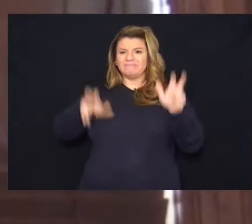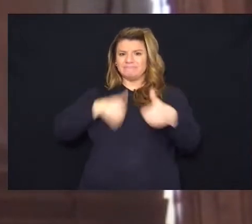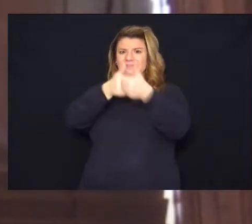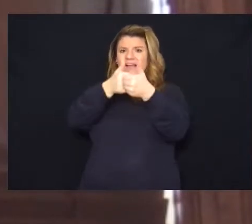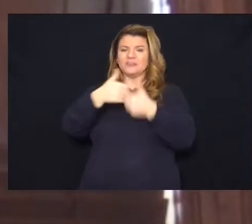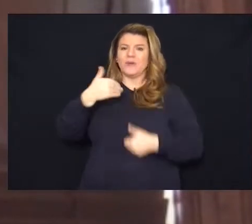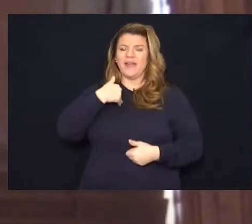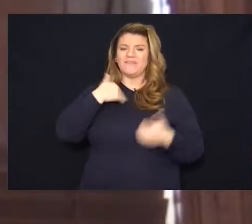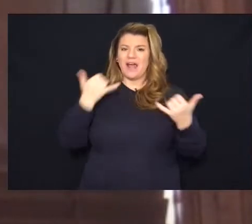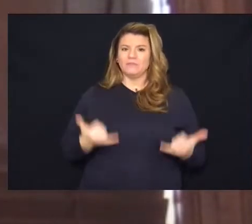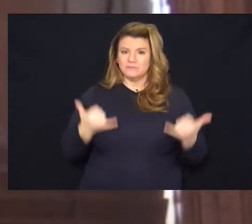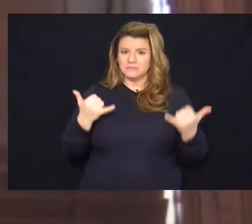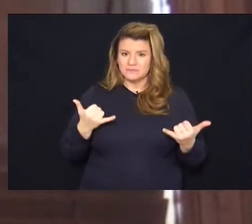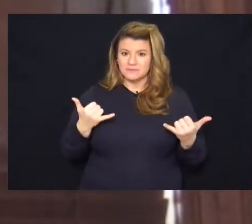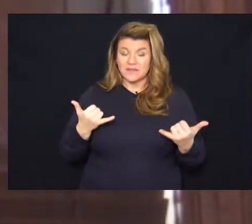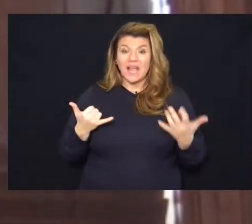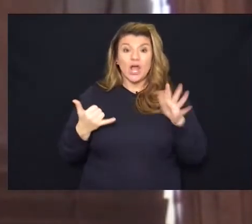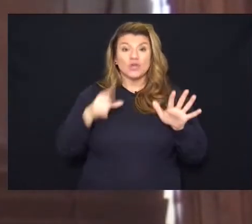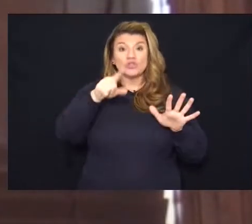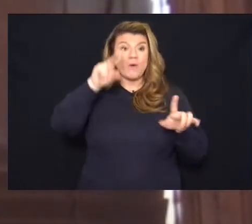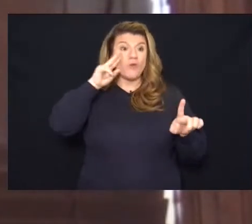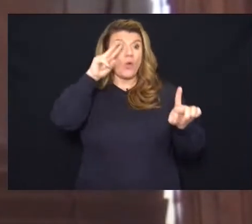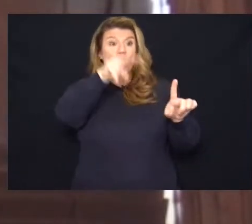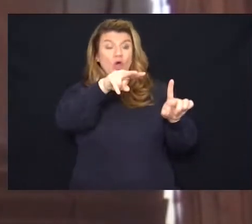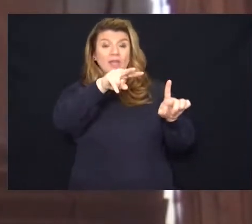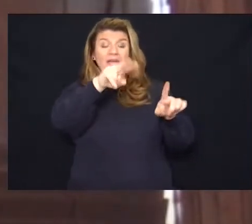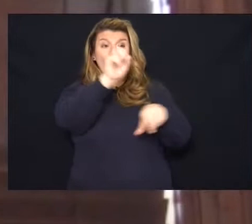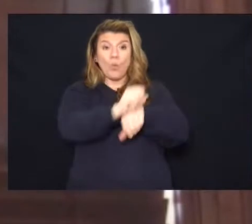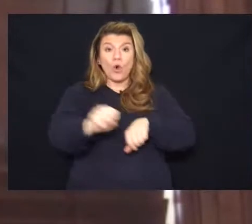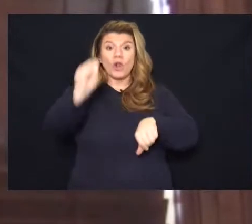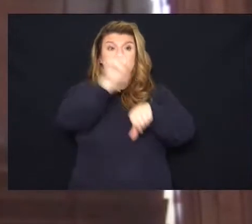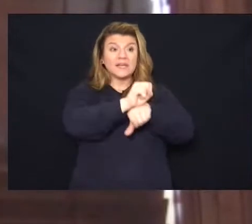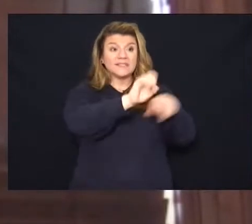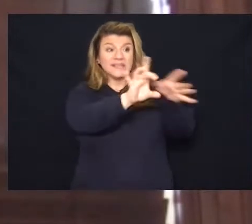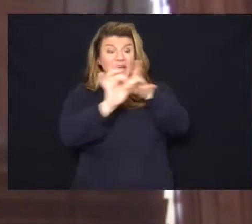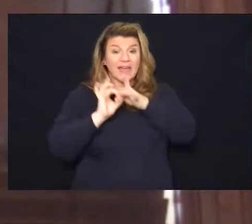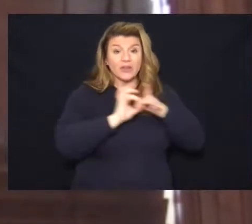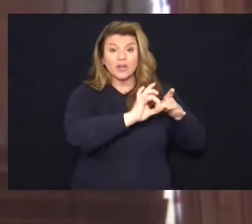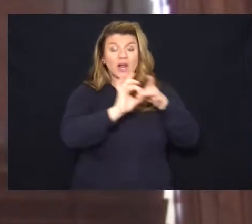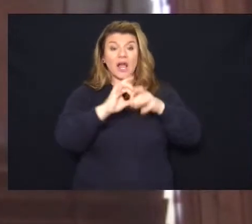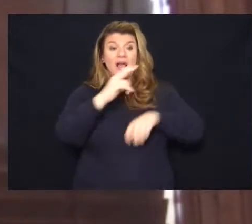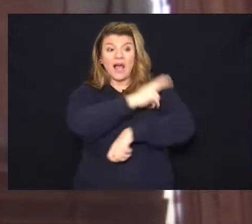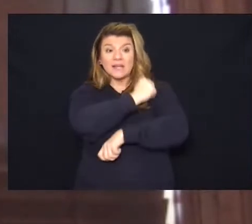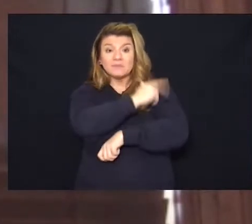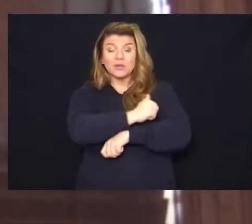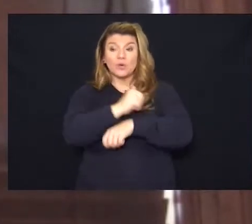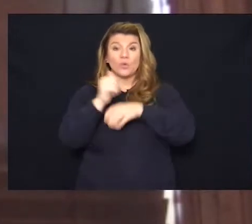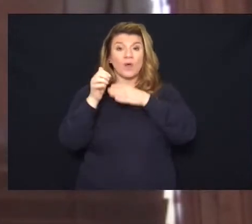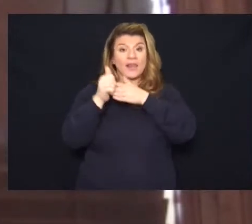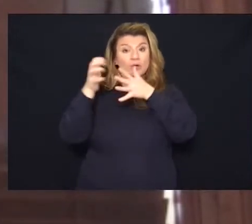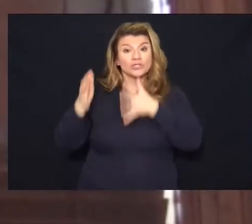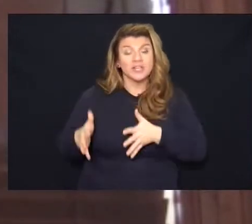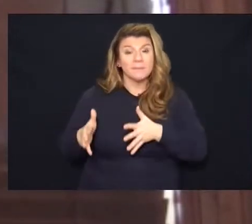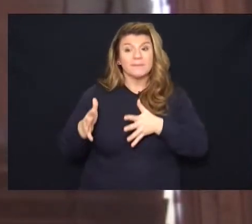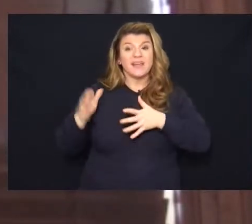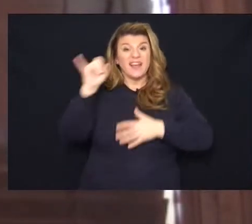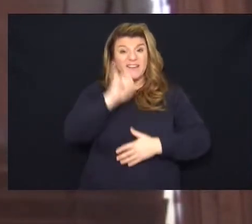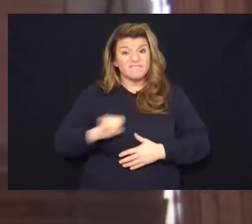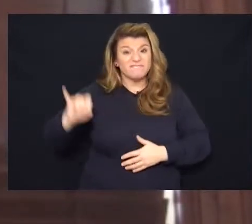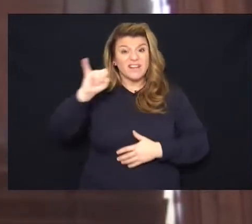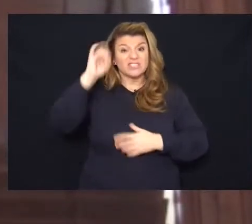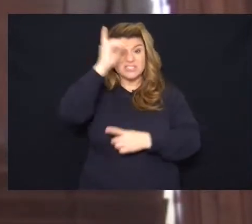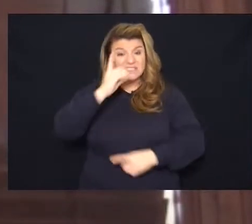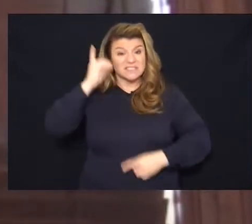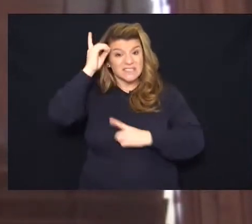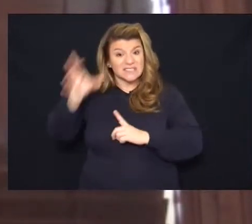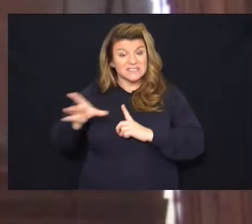hospital capacity. So looking at working with hospital leadership and infectious disease